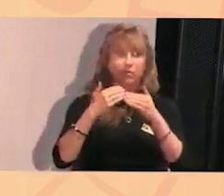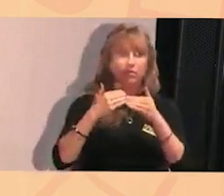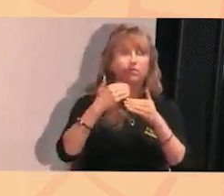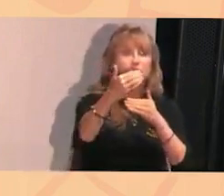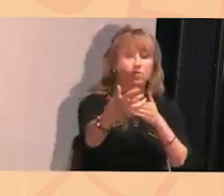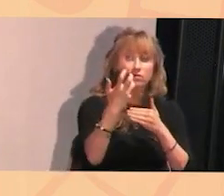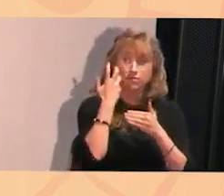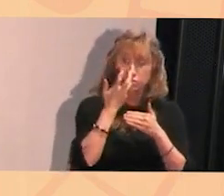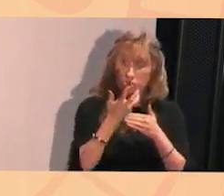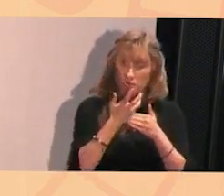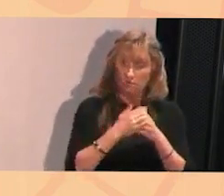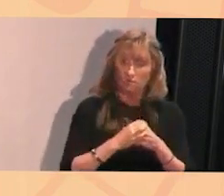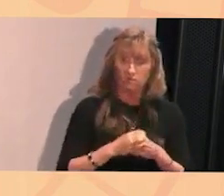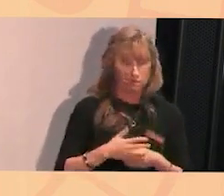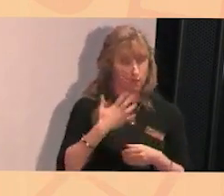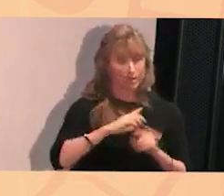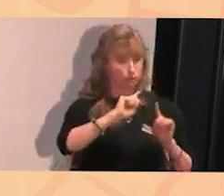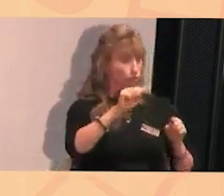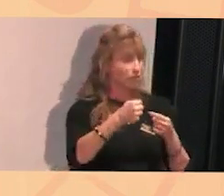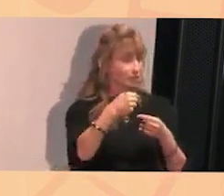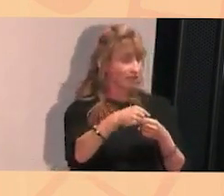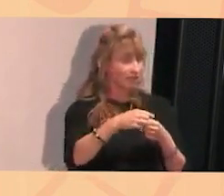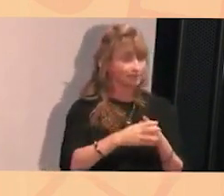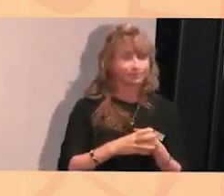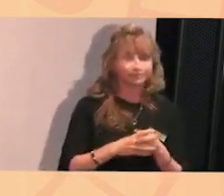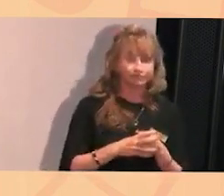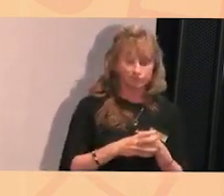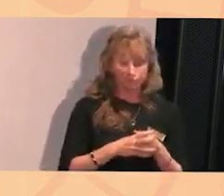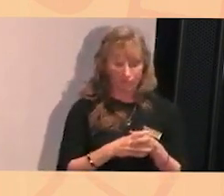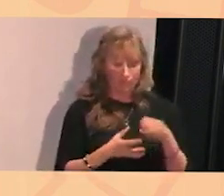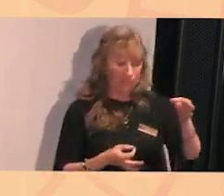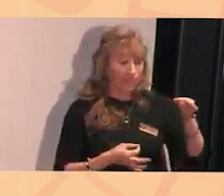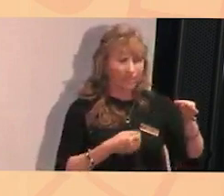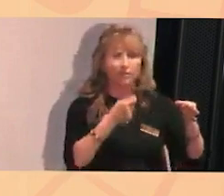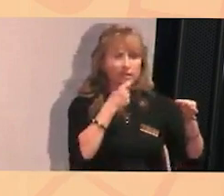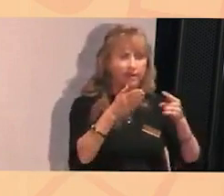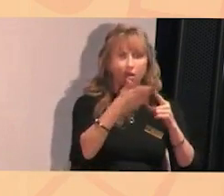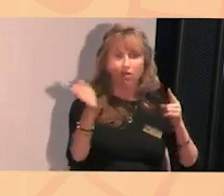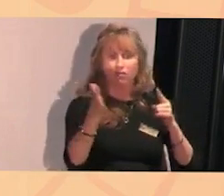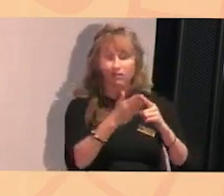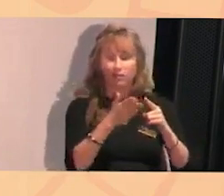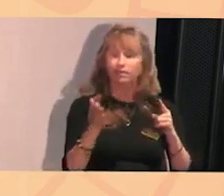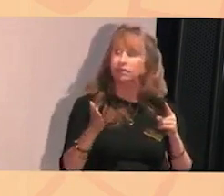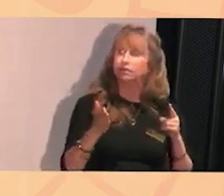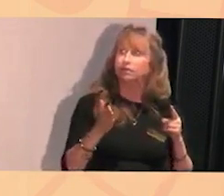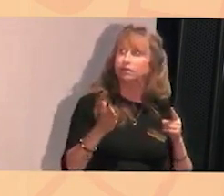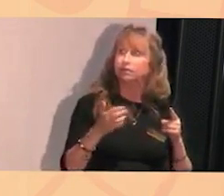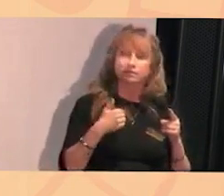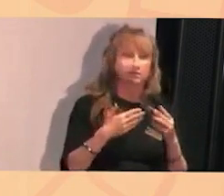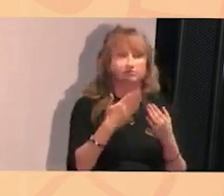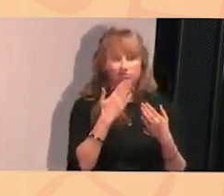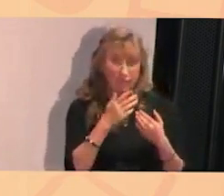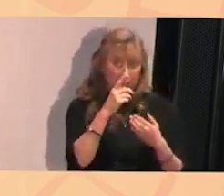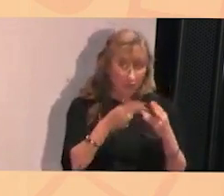challenge that. And I'm going off script here because I can't move the numbers, but if I may, if you give me the license to do